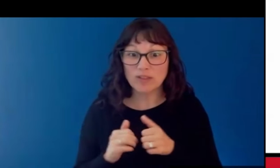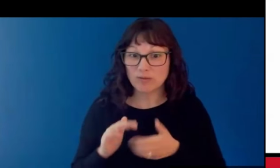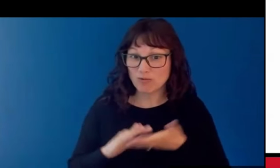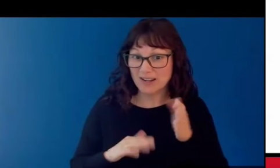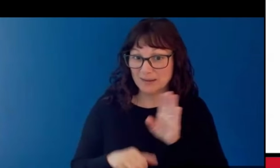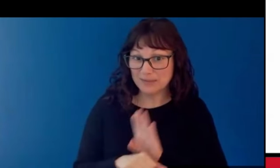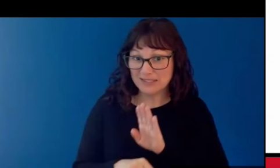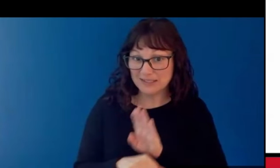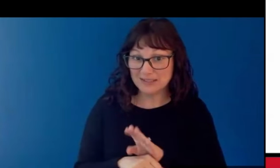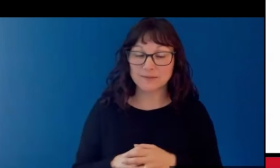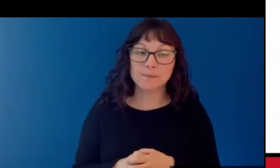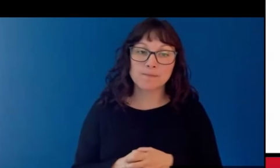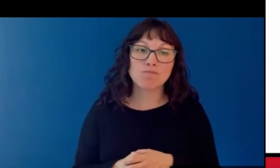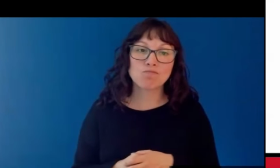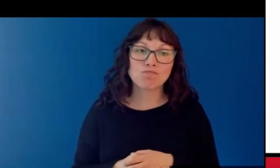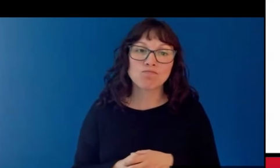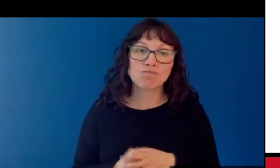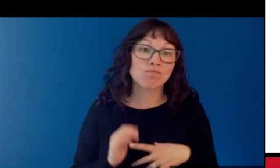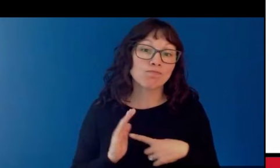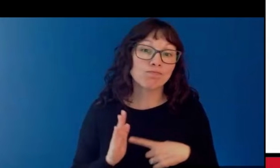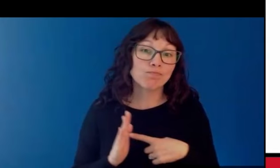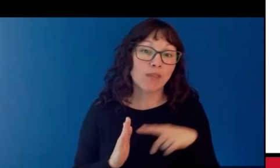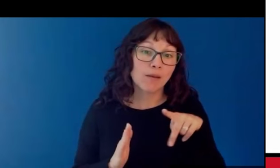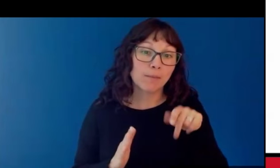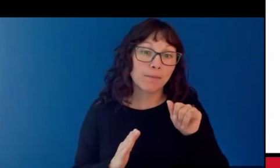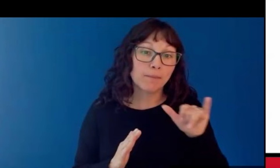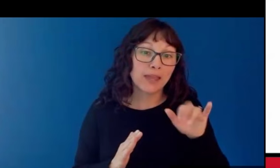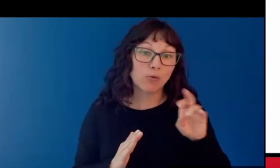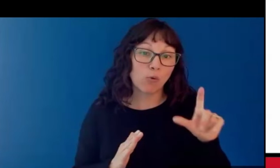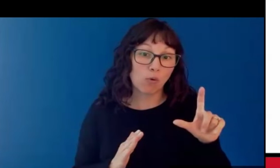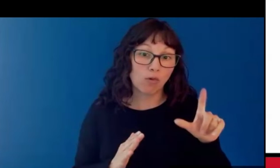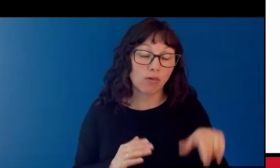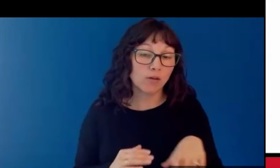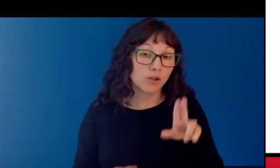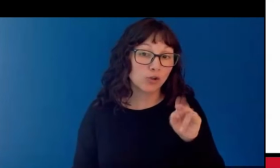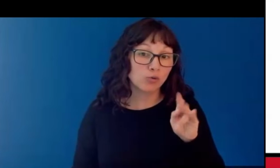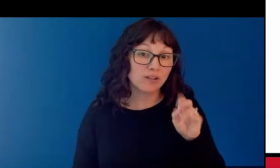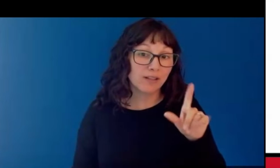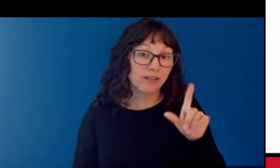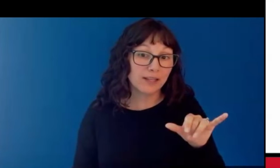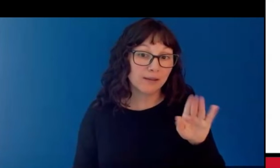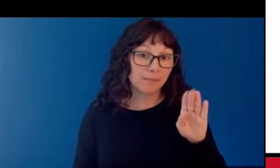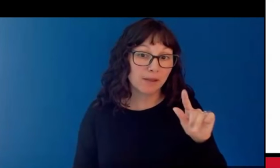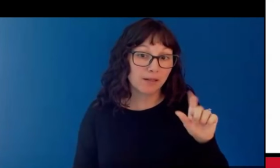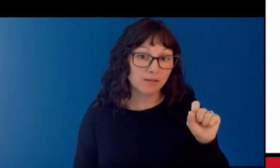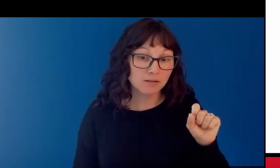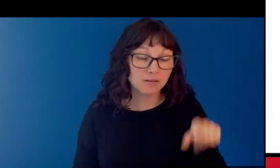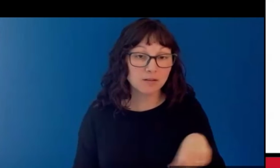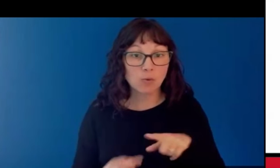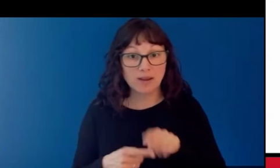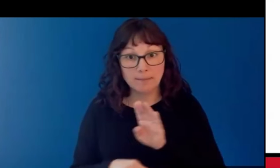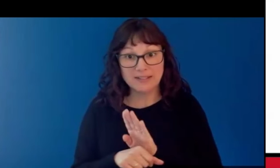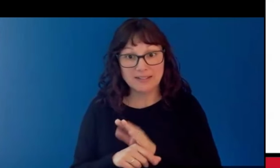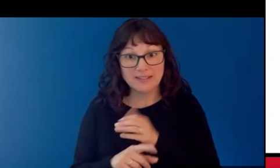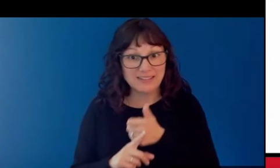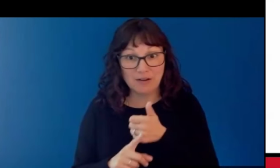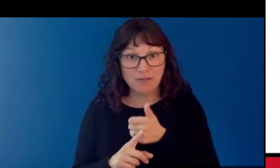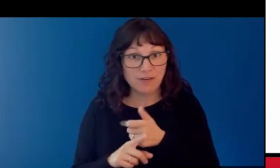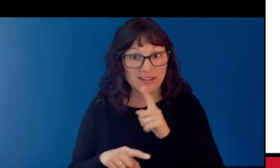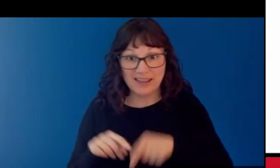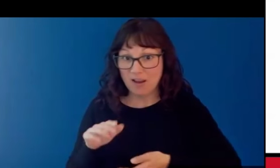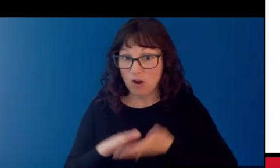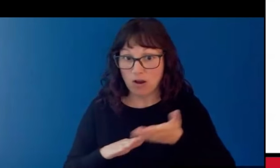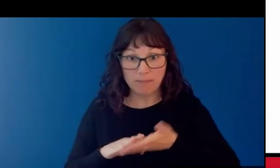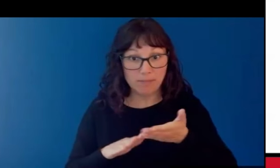business, such as payroll, utility bills, when the business is unable to